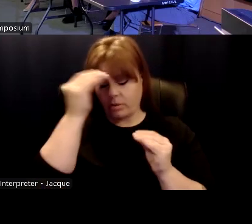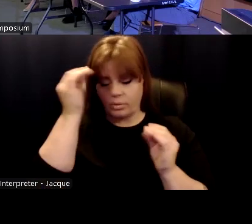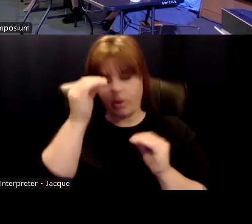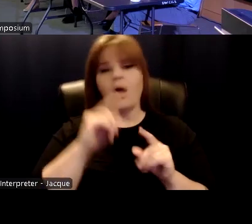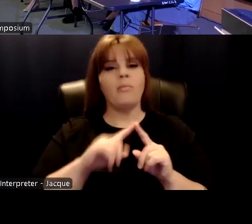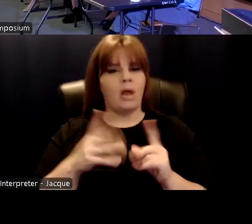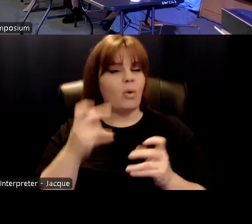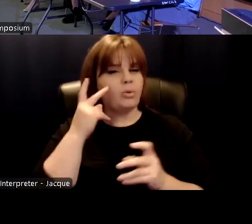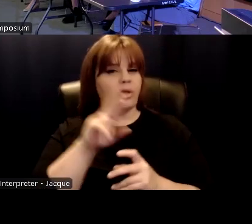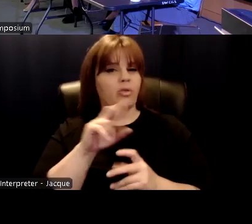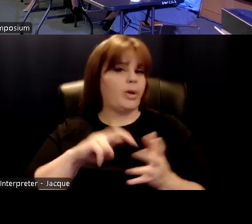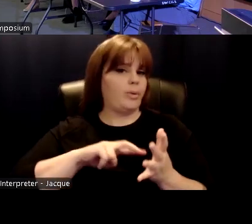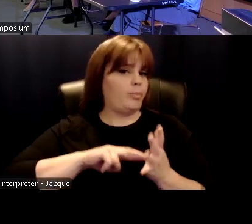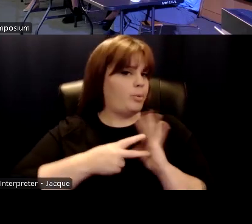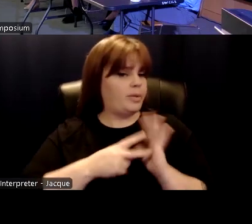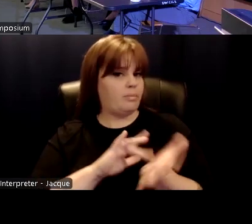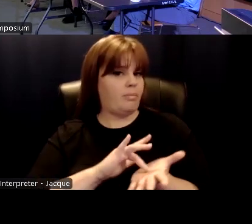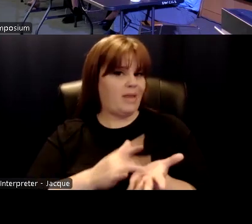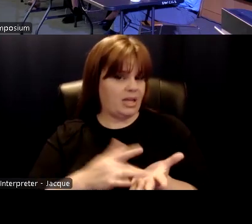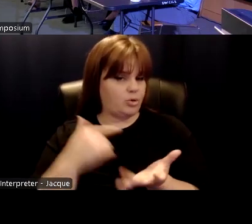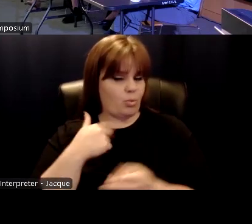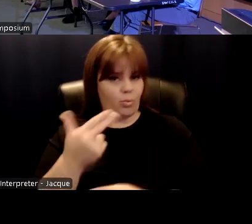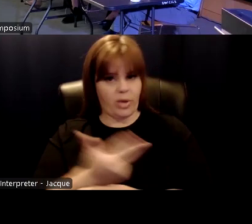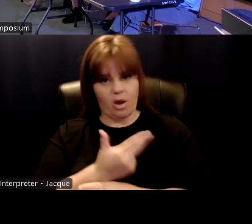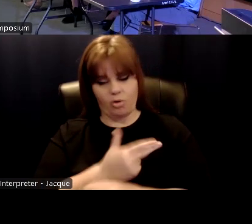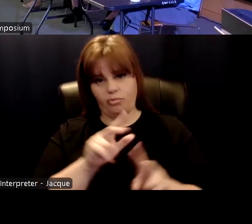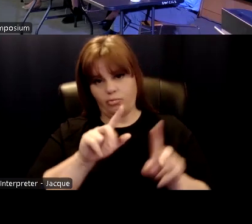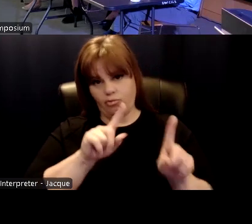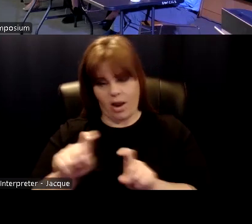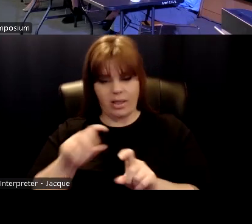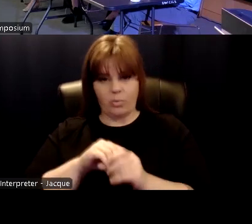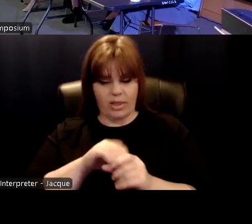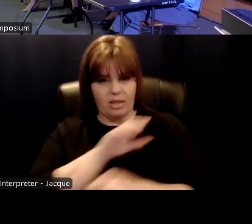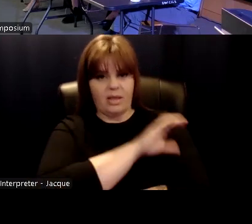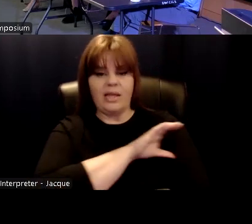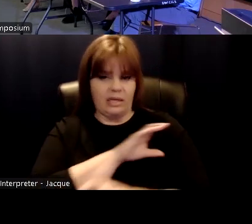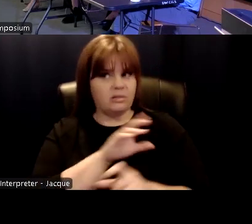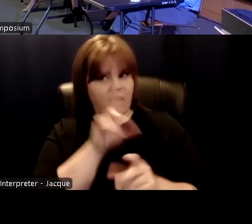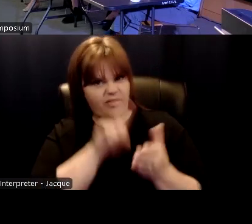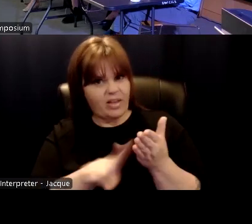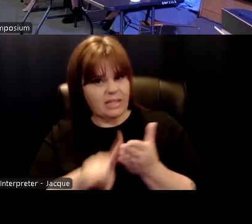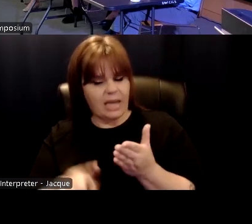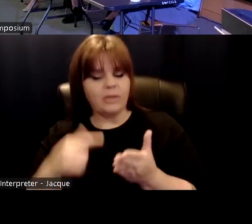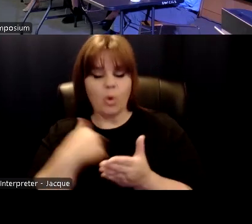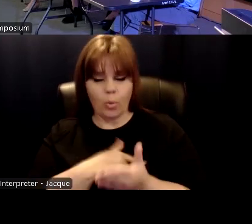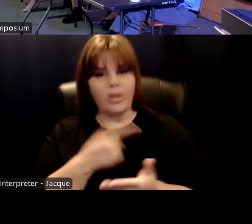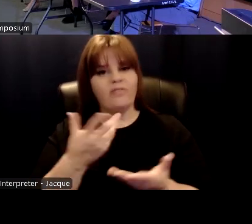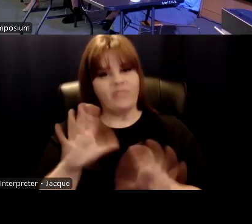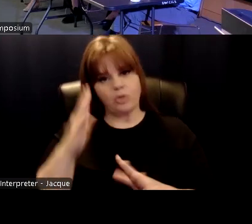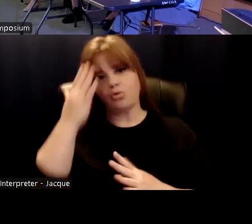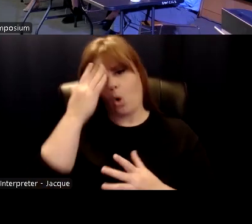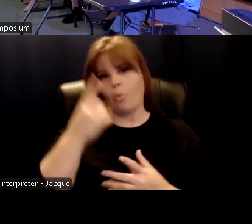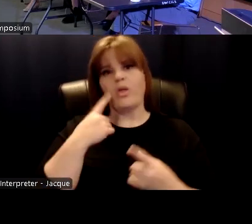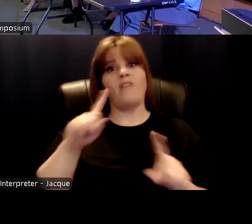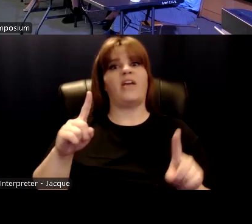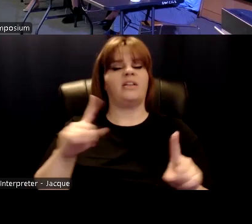repurposed drugs that we're trialing in our clinics investigated in these clinical trials, so that we know that they're actually effective and we're not running